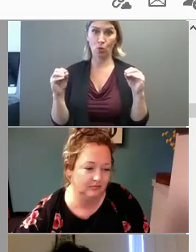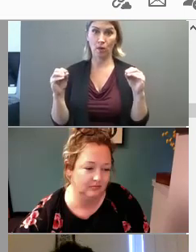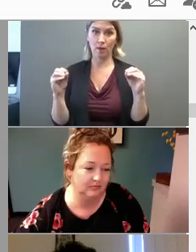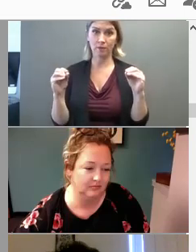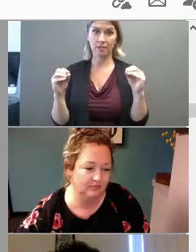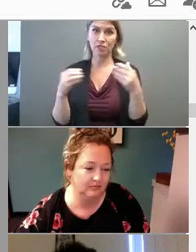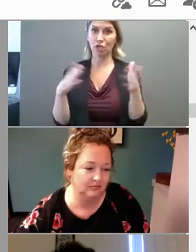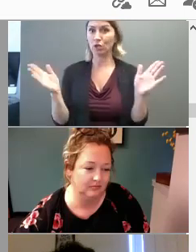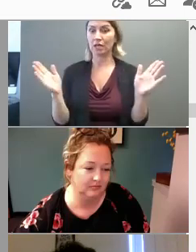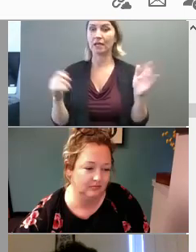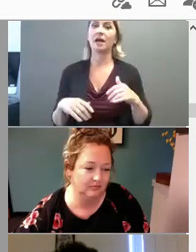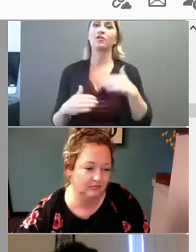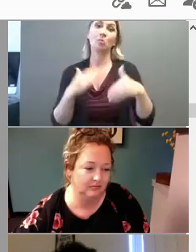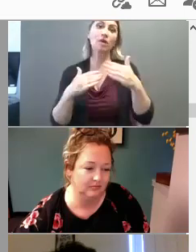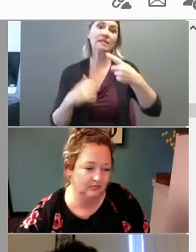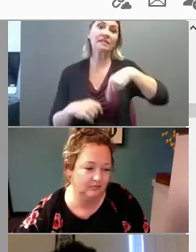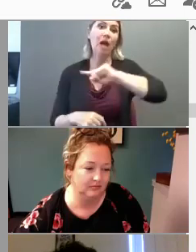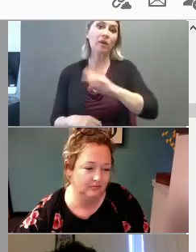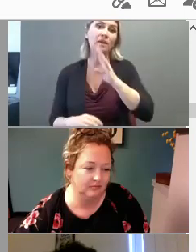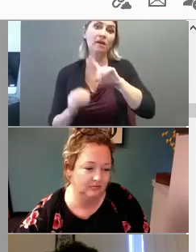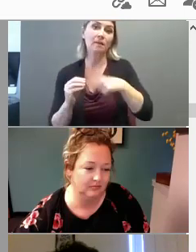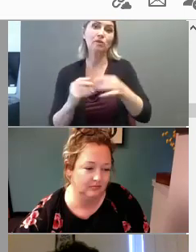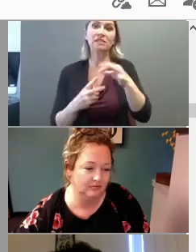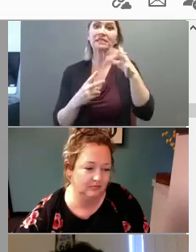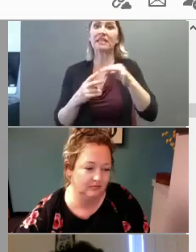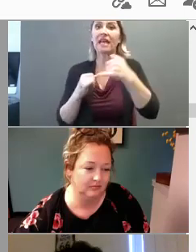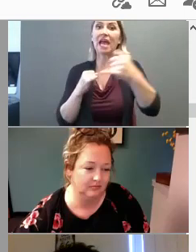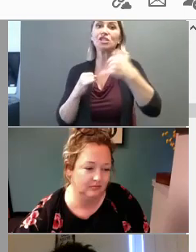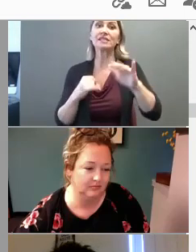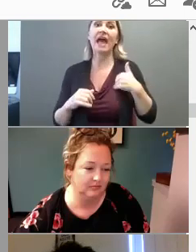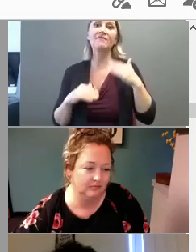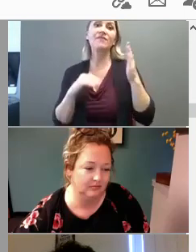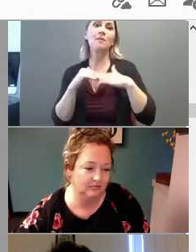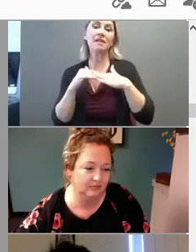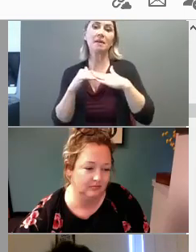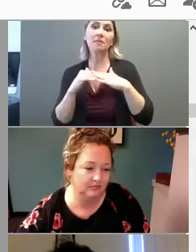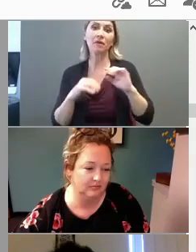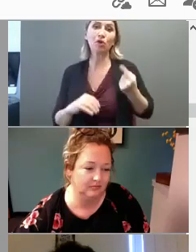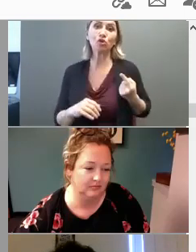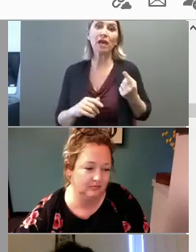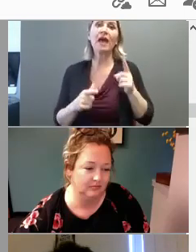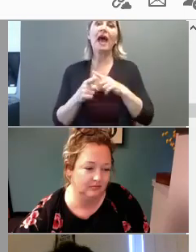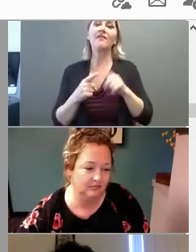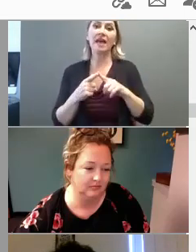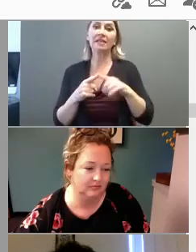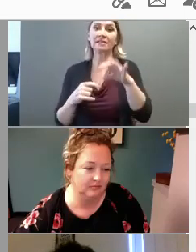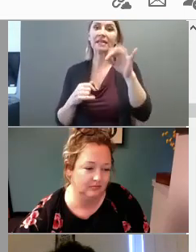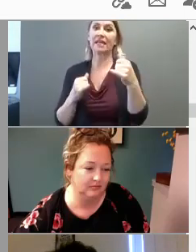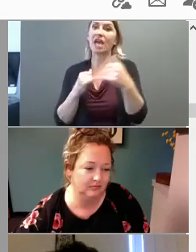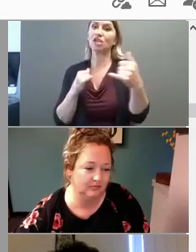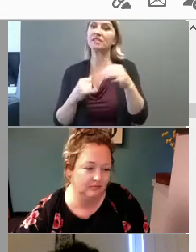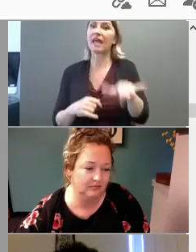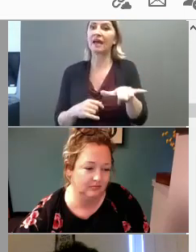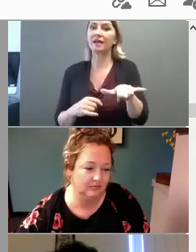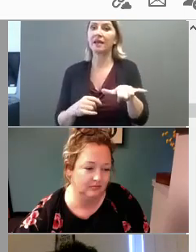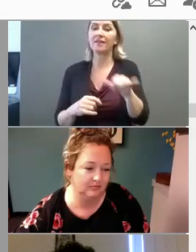essentially, the process that we discussed as to select edges that have the minimum cost and select edges such that they